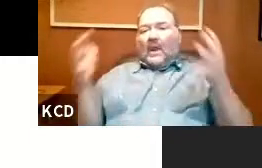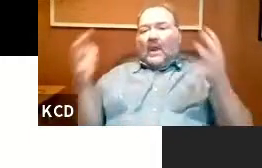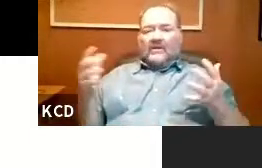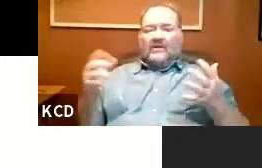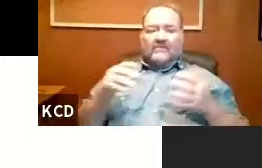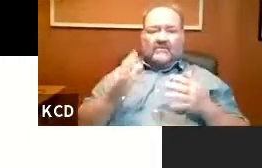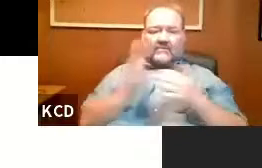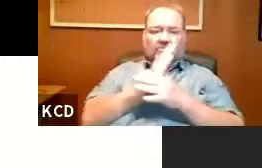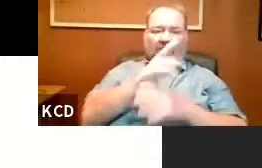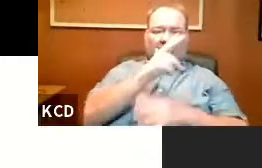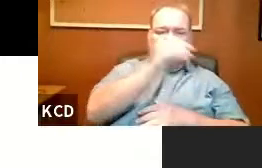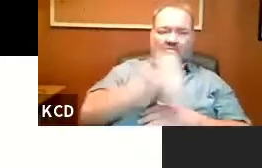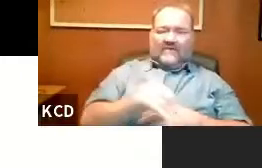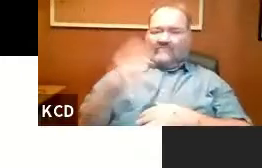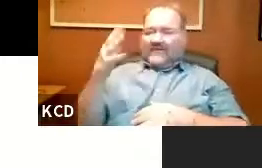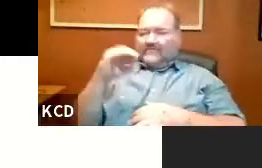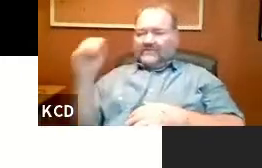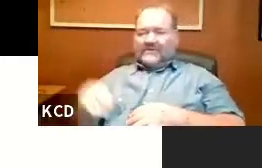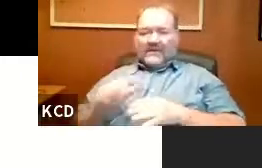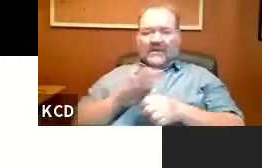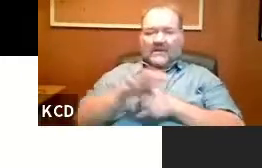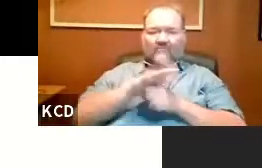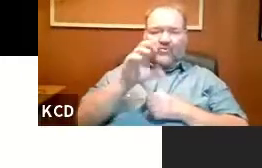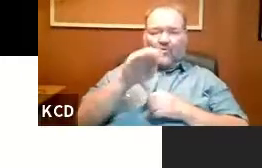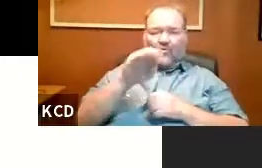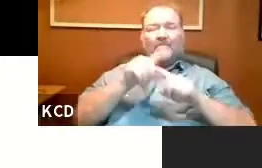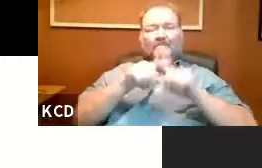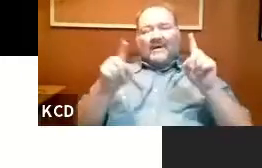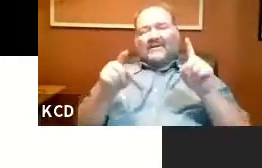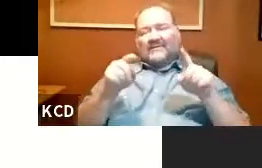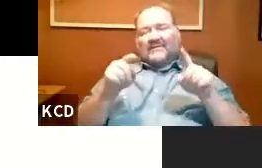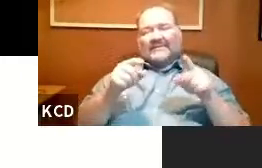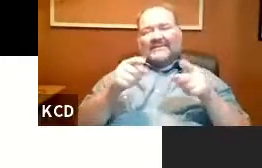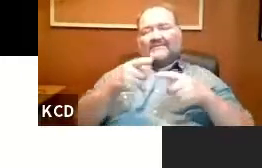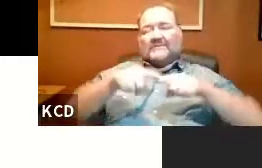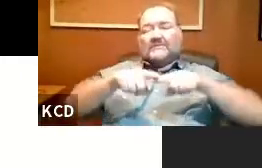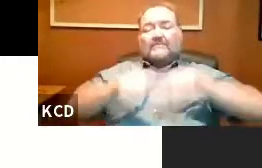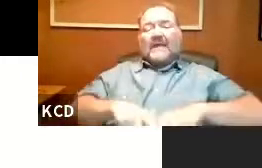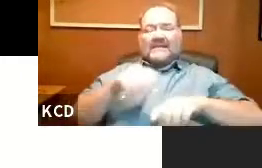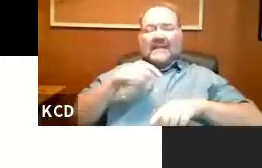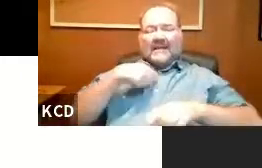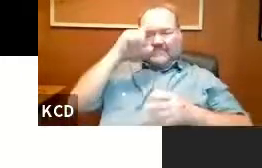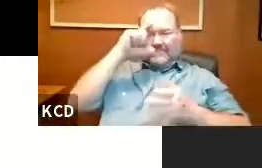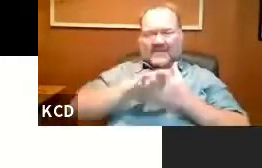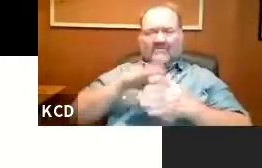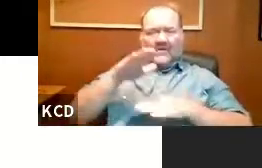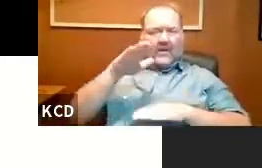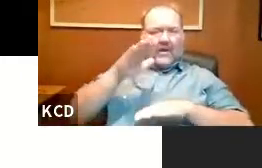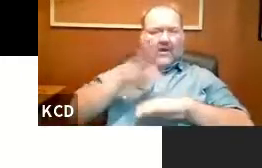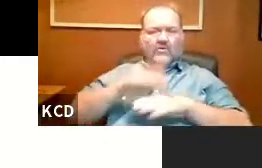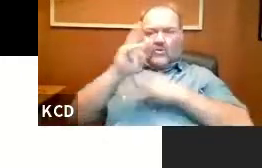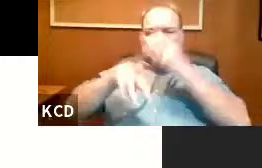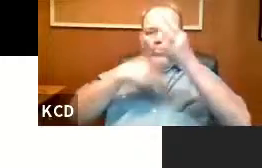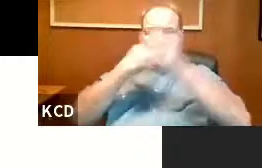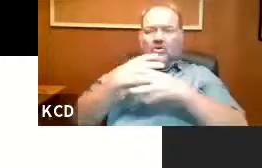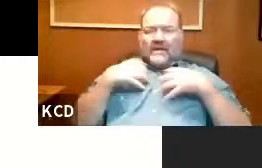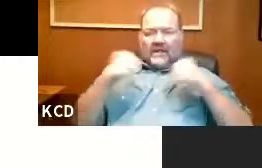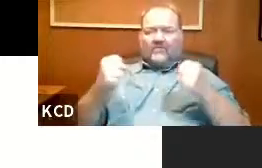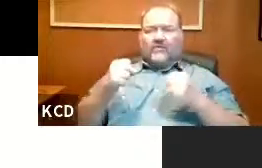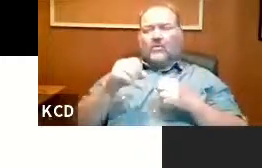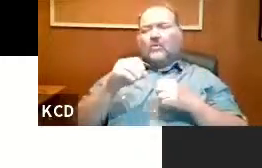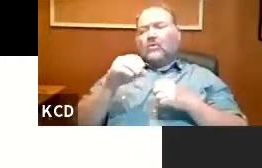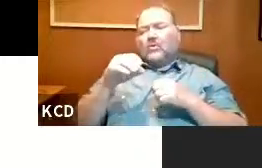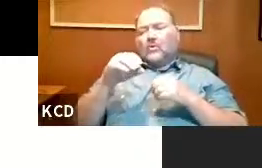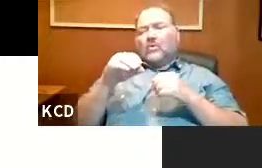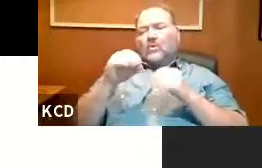that 3 and 5%, but these are based on I believe it's the World Health Organization and White